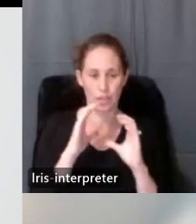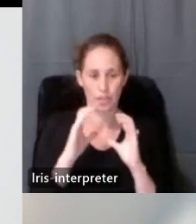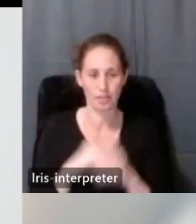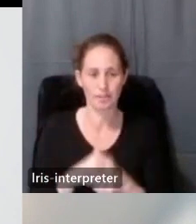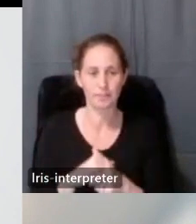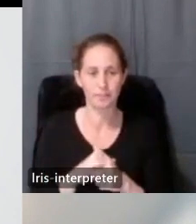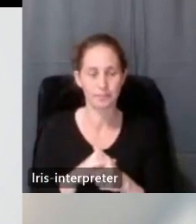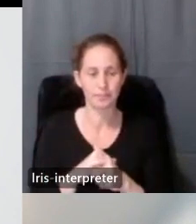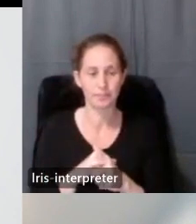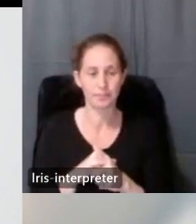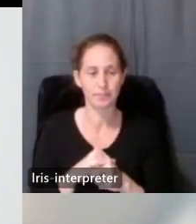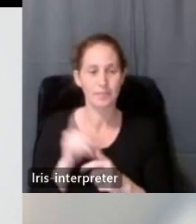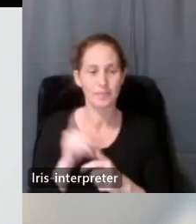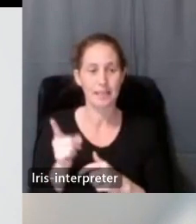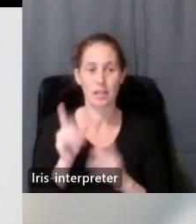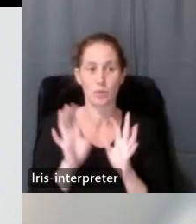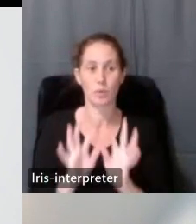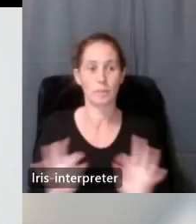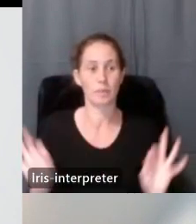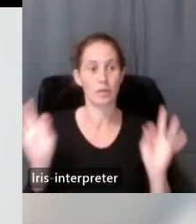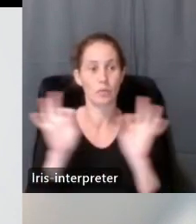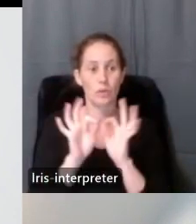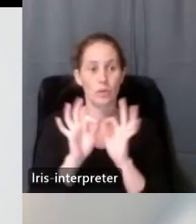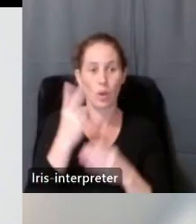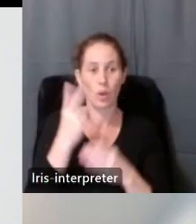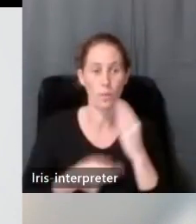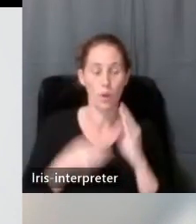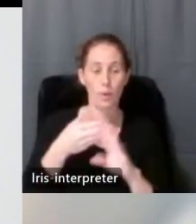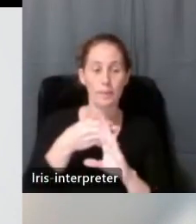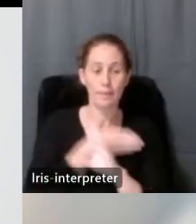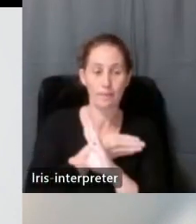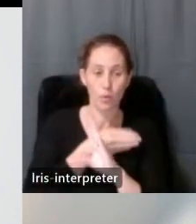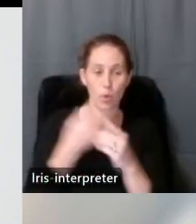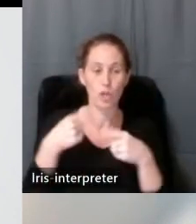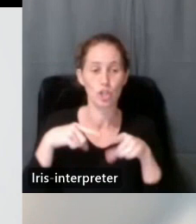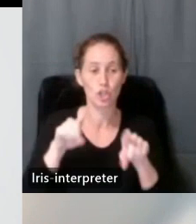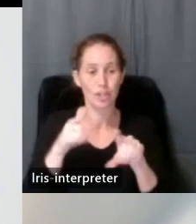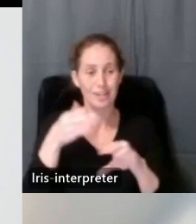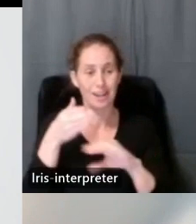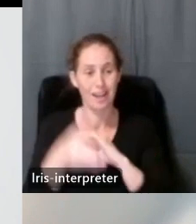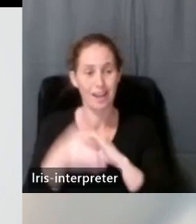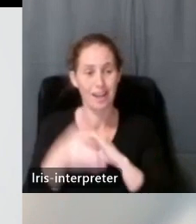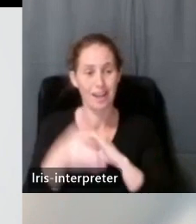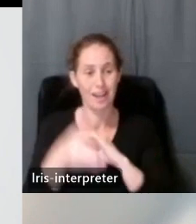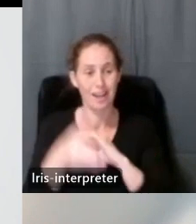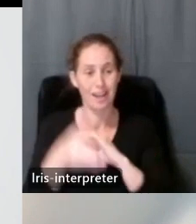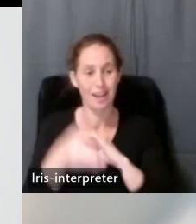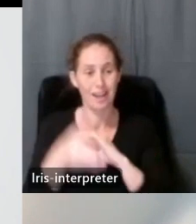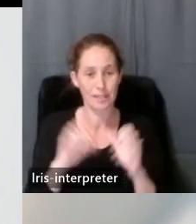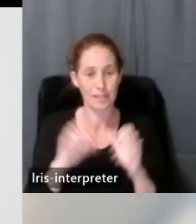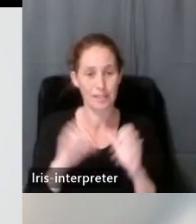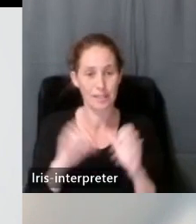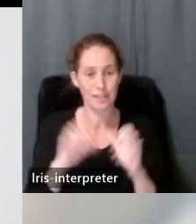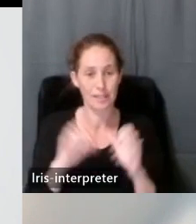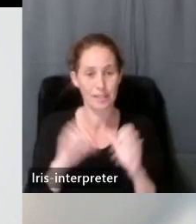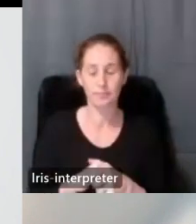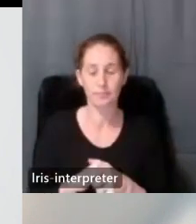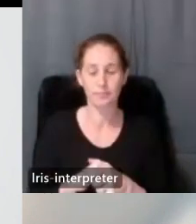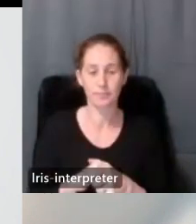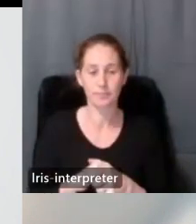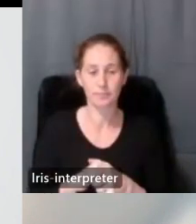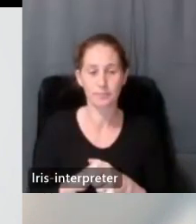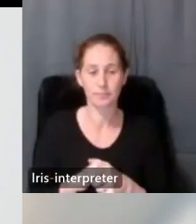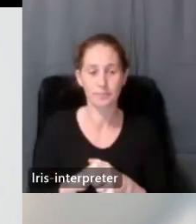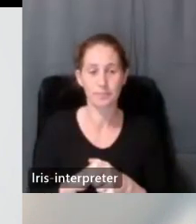communications. And this is going to be critical both before, during, and after emergencies.